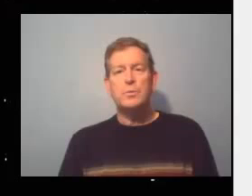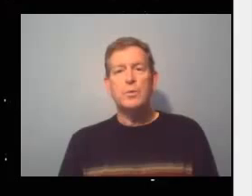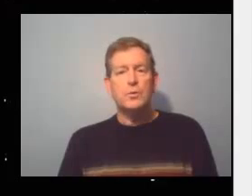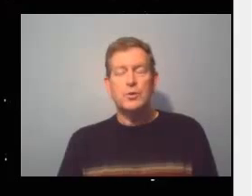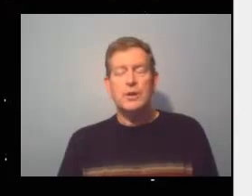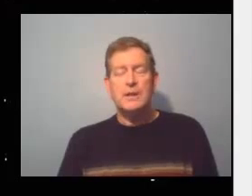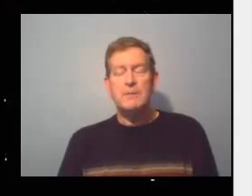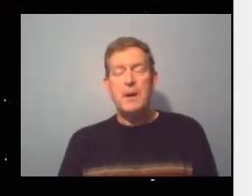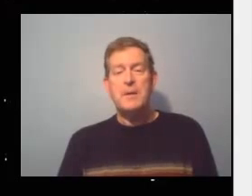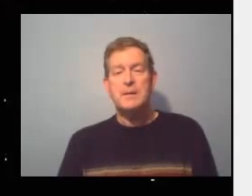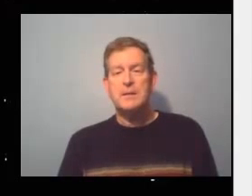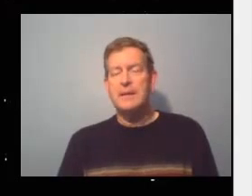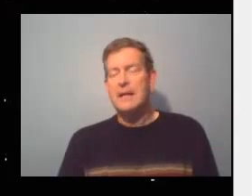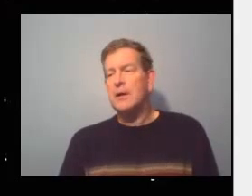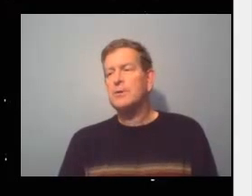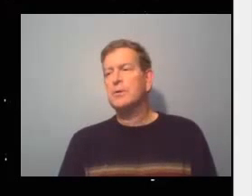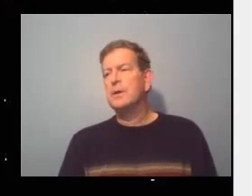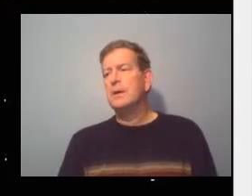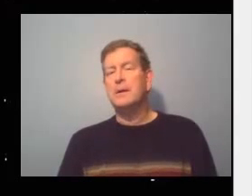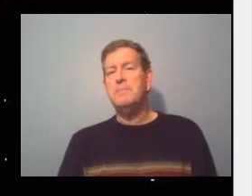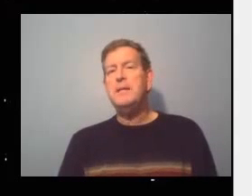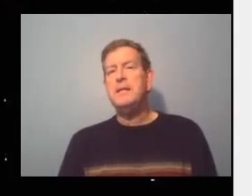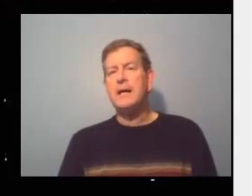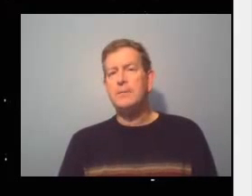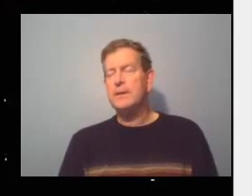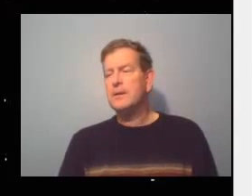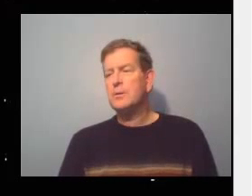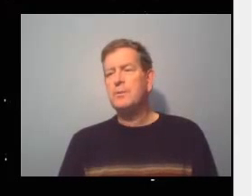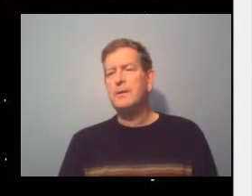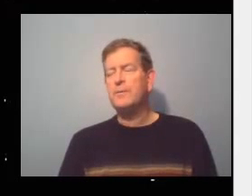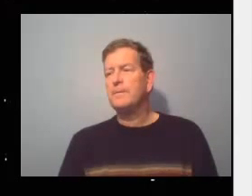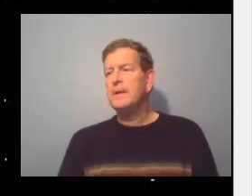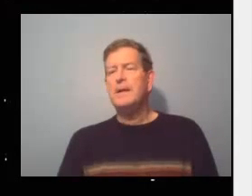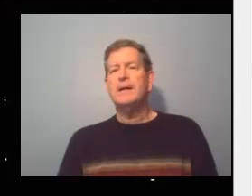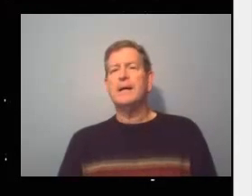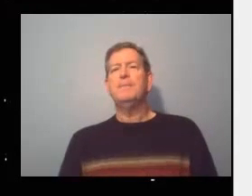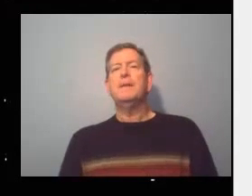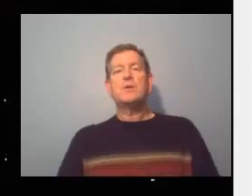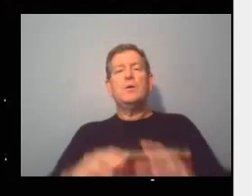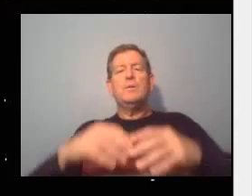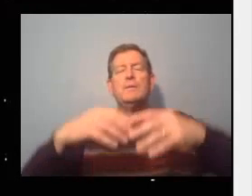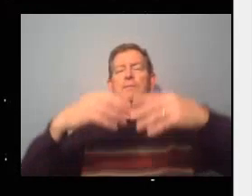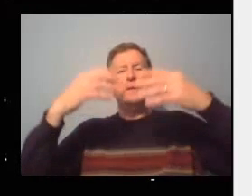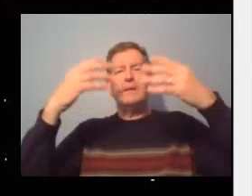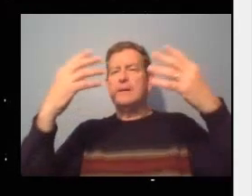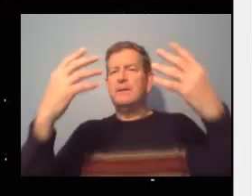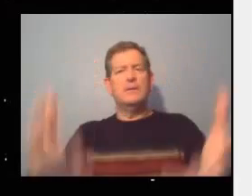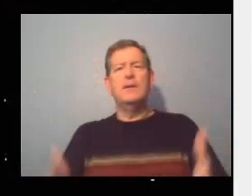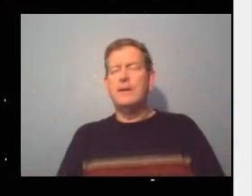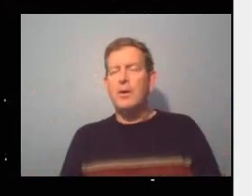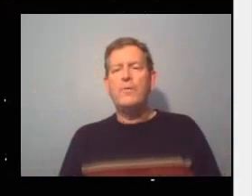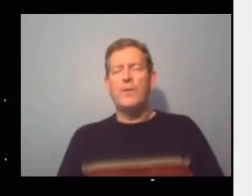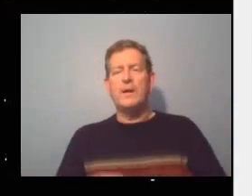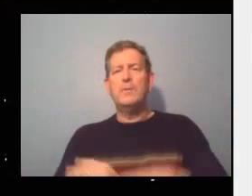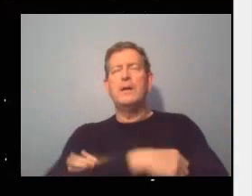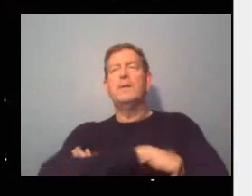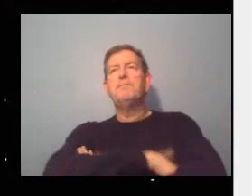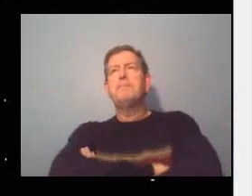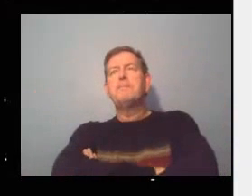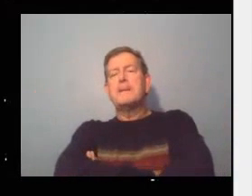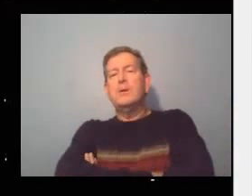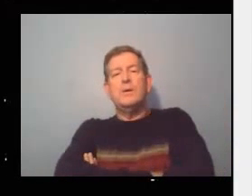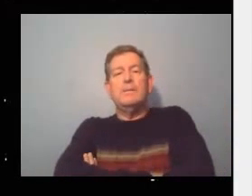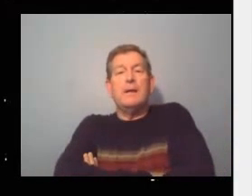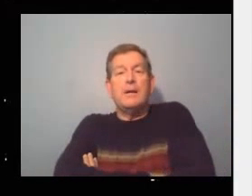of course, non, je ne dis pas merci. That's also minable. It's also pitiful. So go for it. Here we